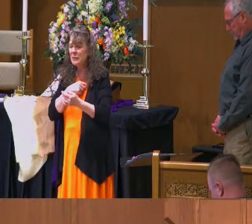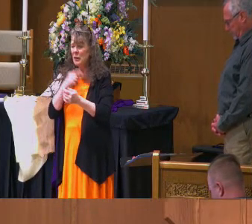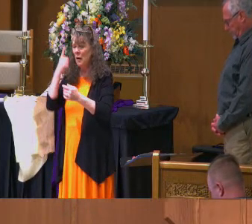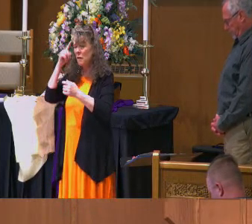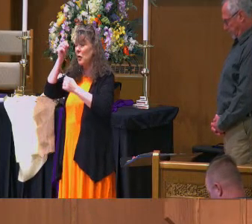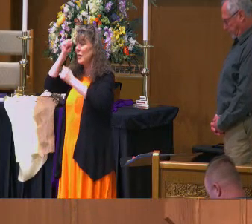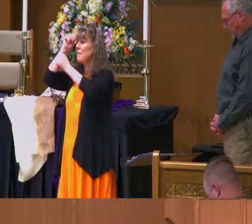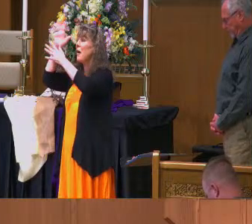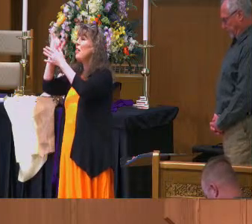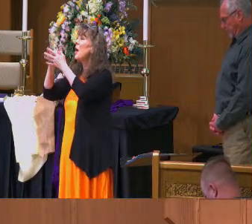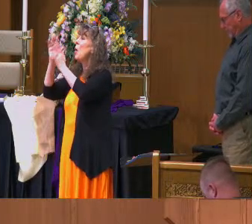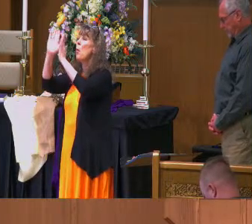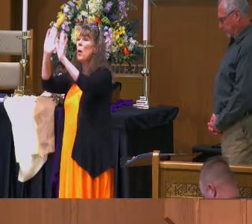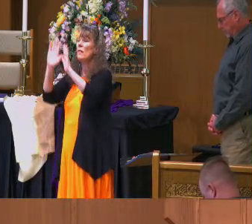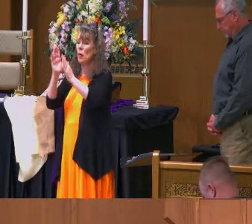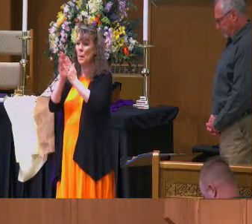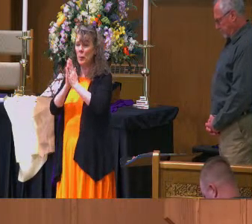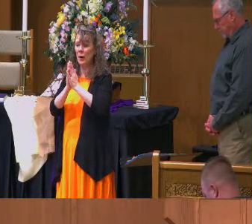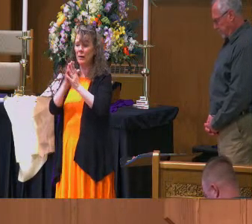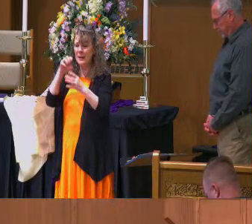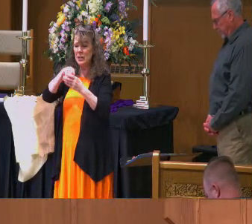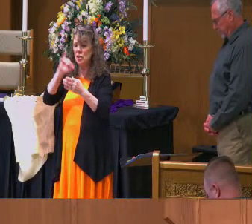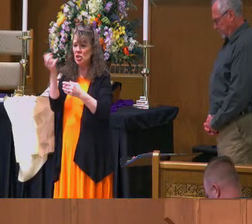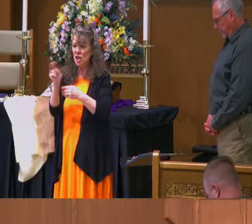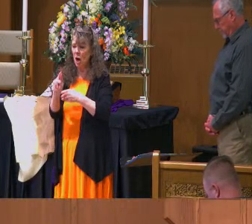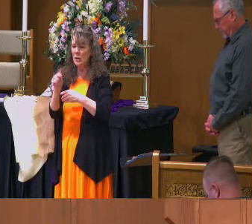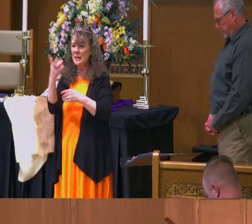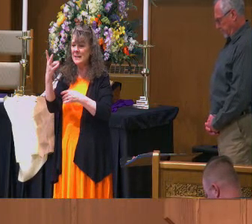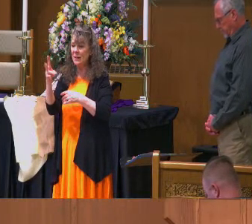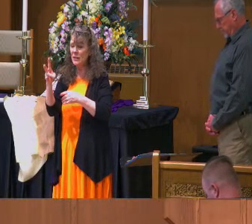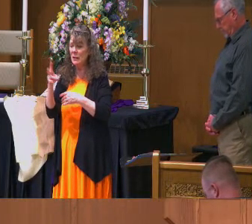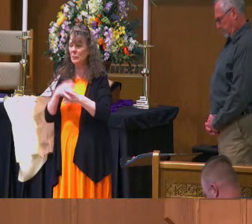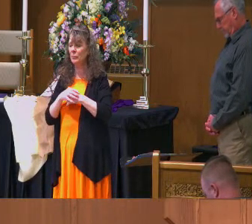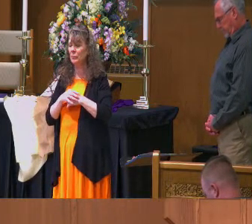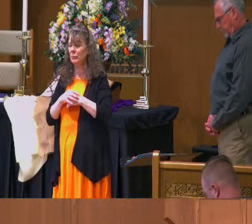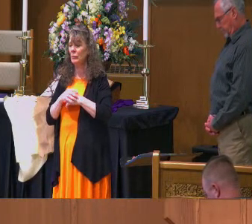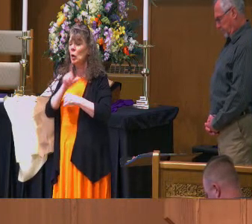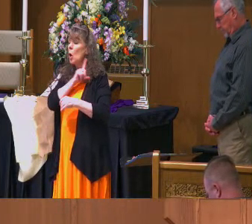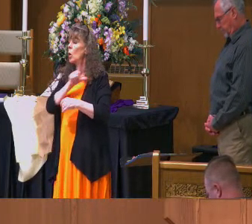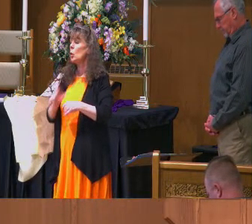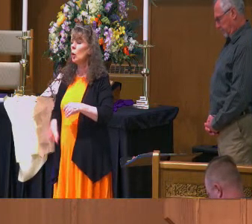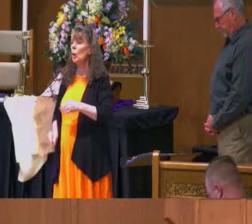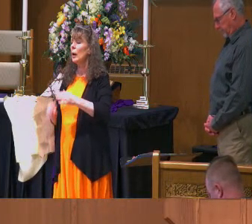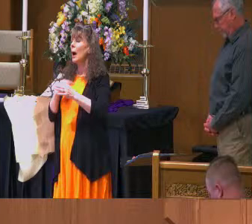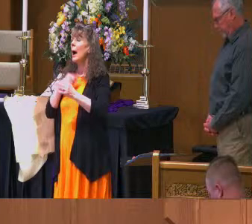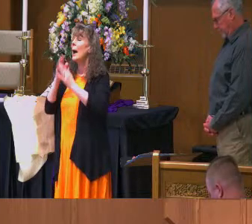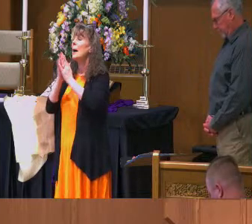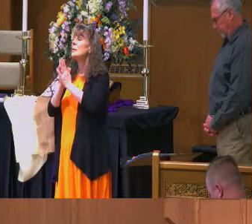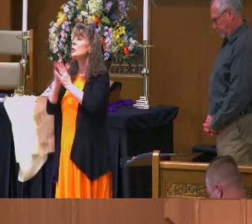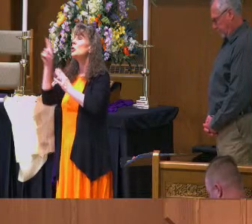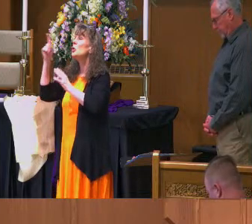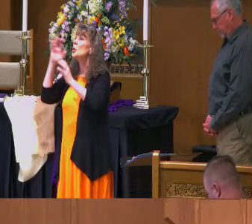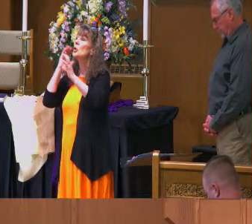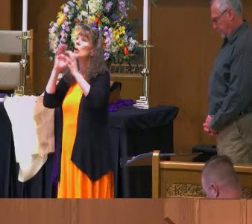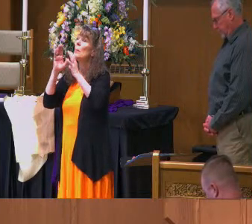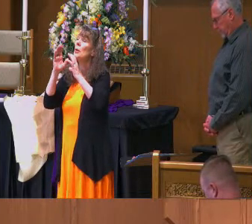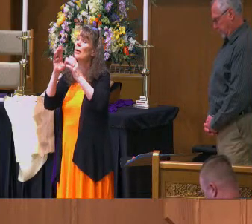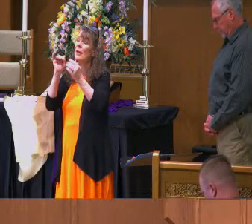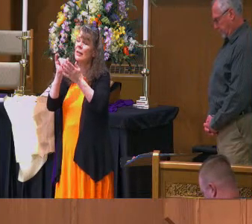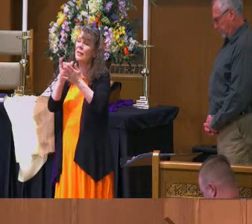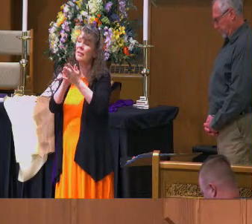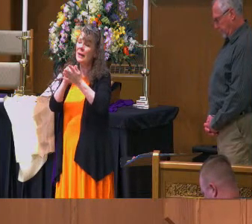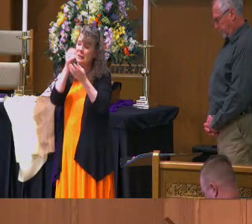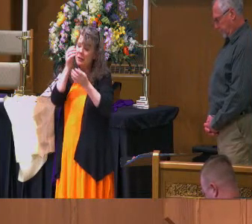this wonderful prayer we read in John 17. Lord, I am asking that you would communicate this encouragement to our